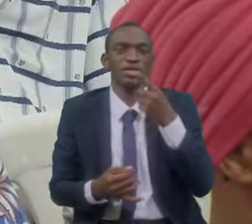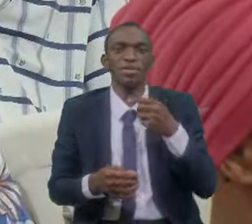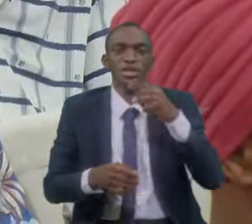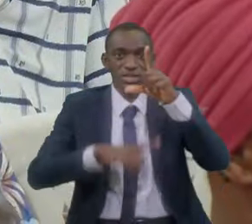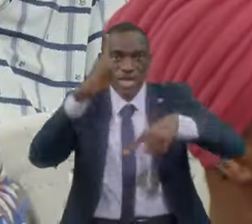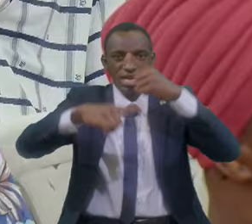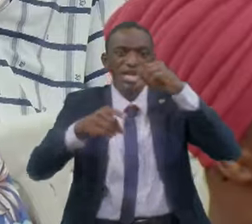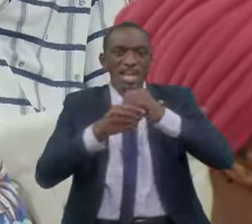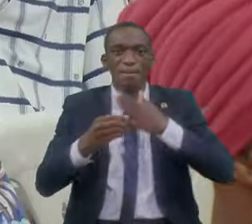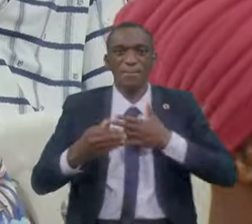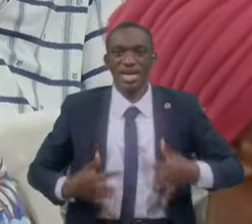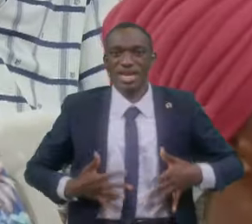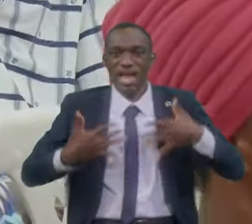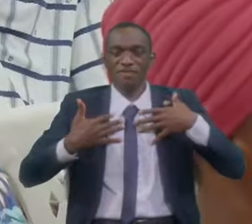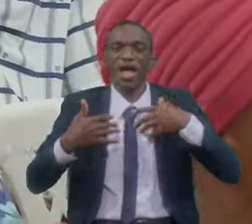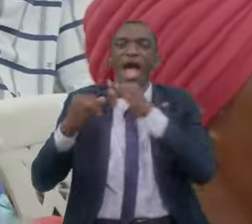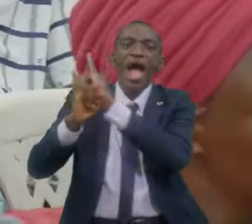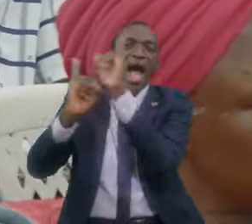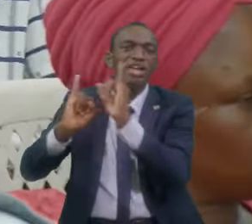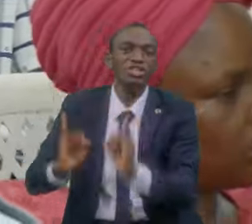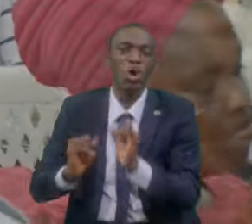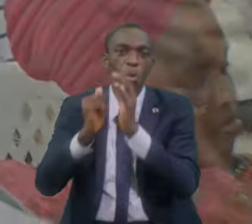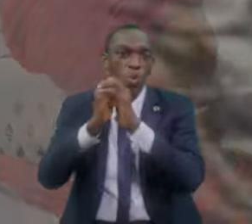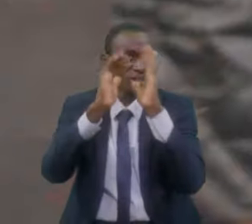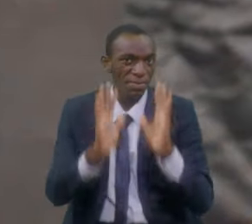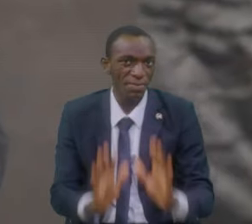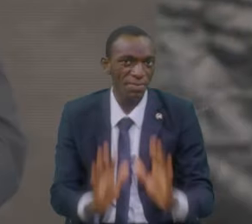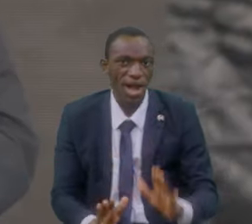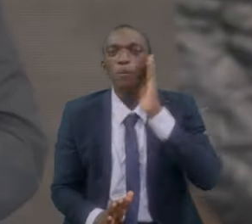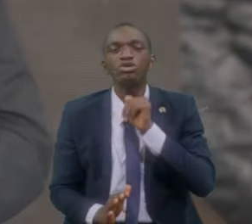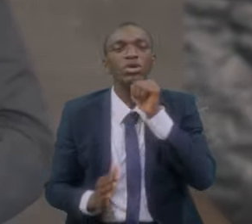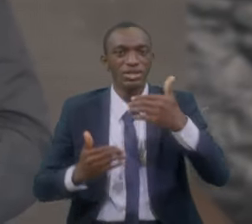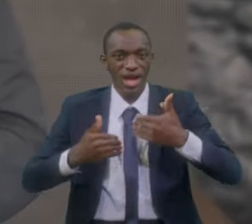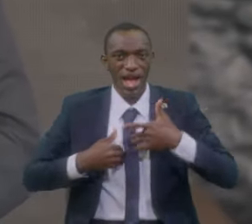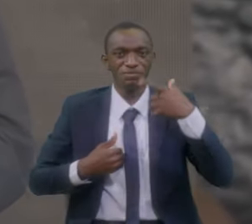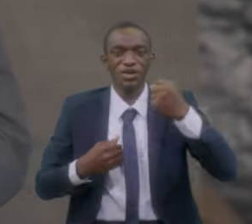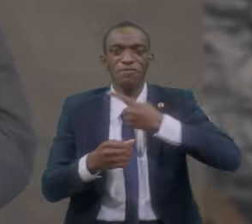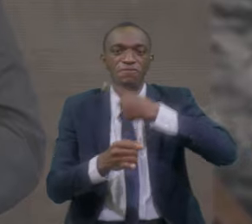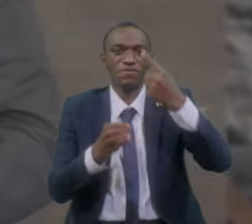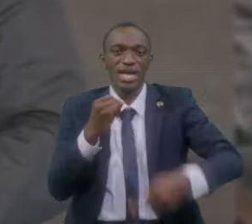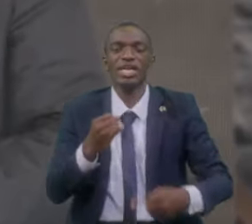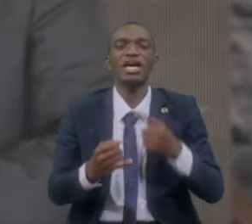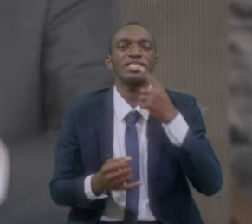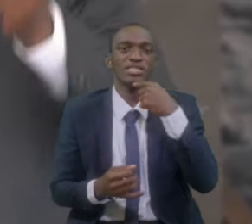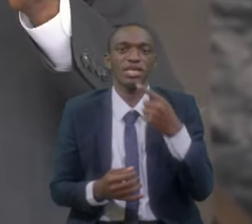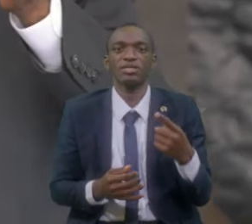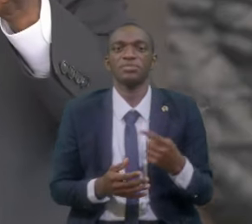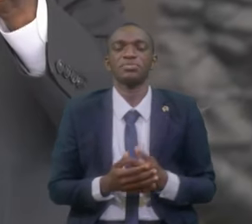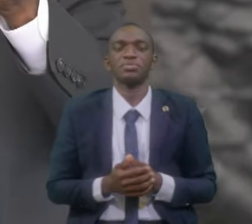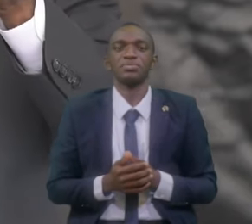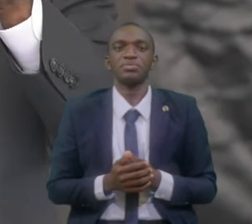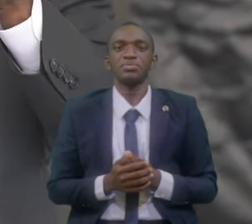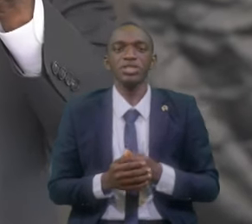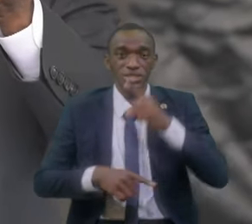life, idol worshippers will not have the final say. In